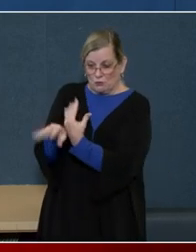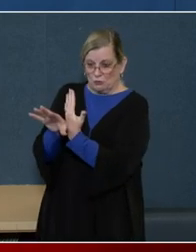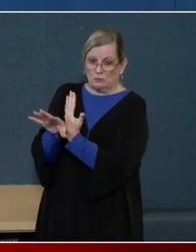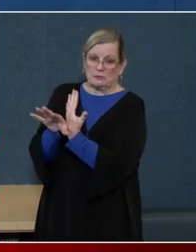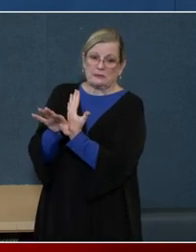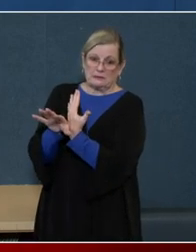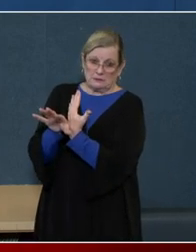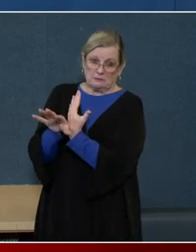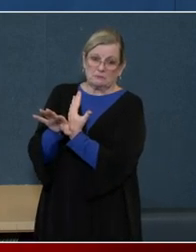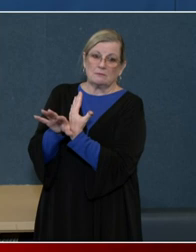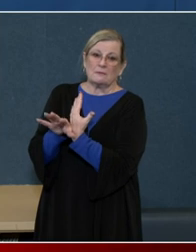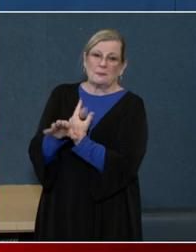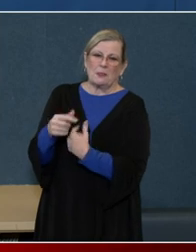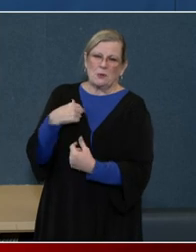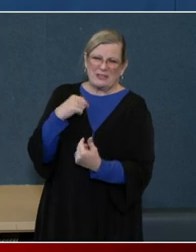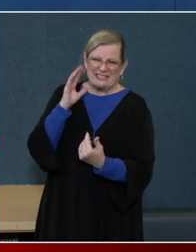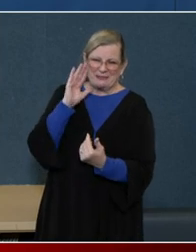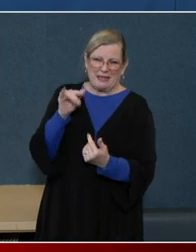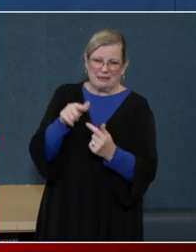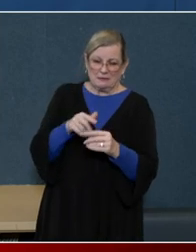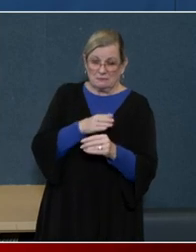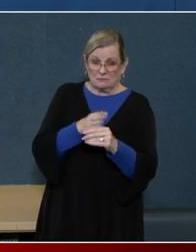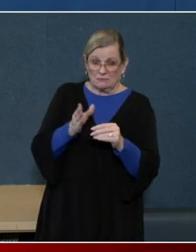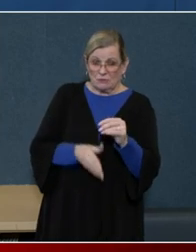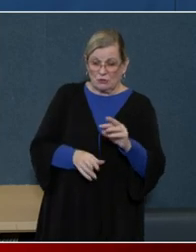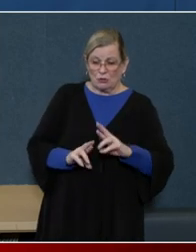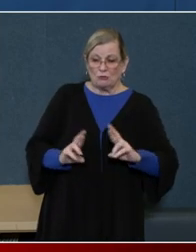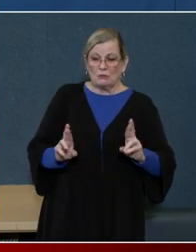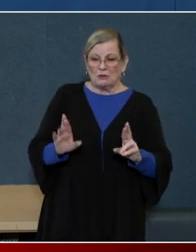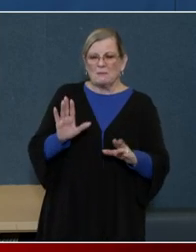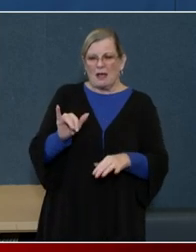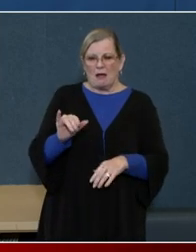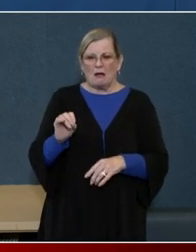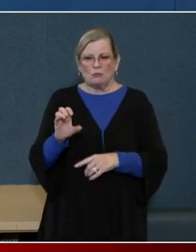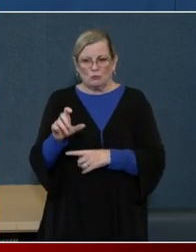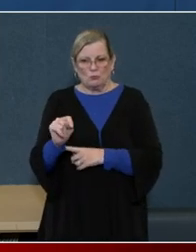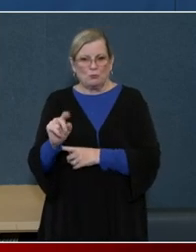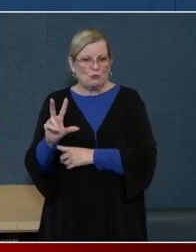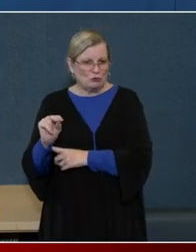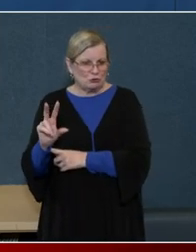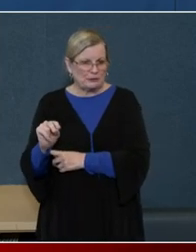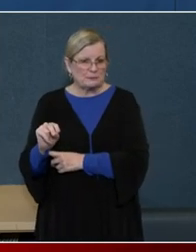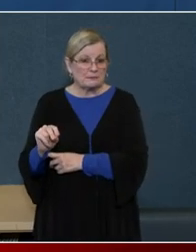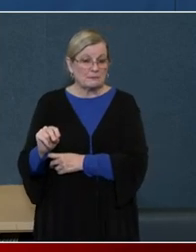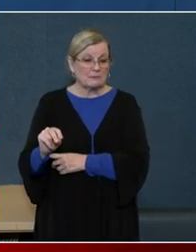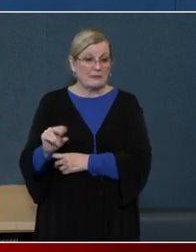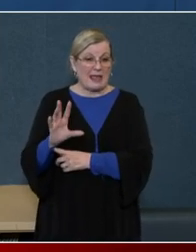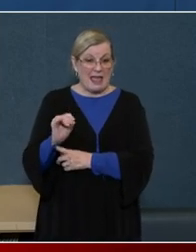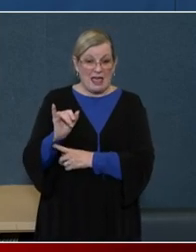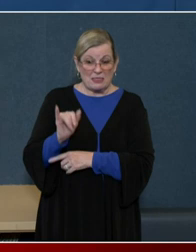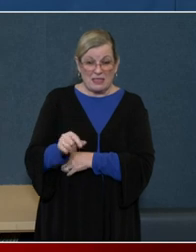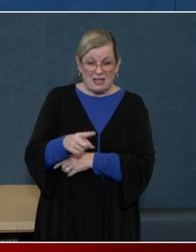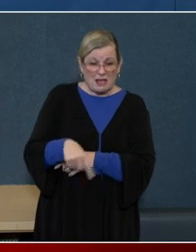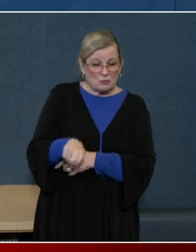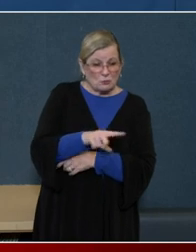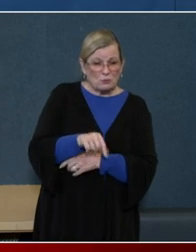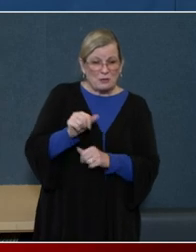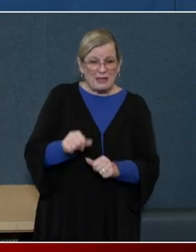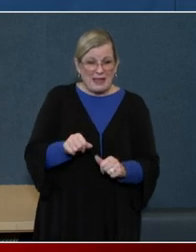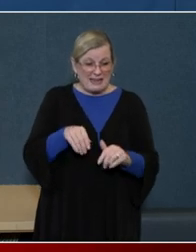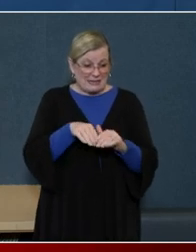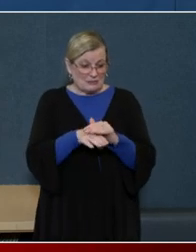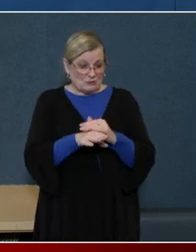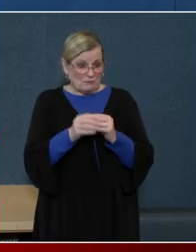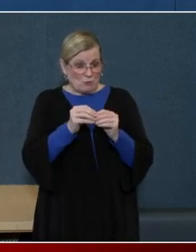be complete by October 30th. Families can also gather more information through two events